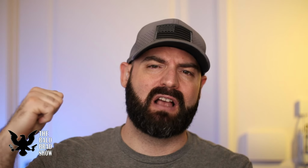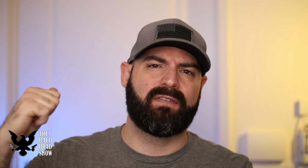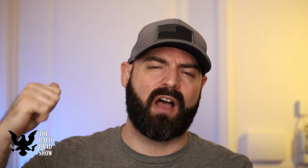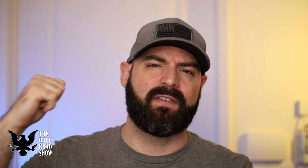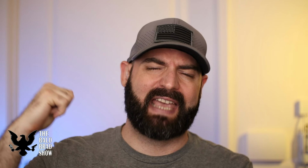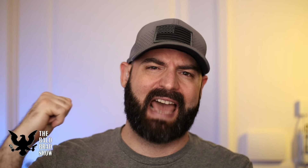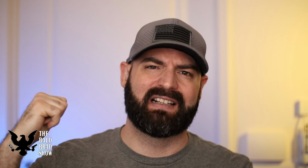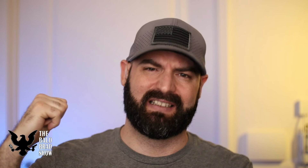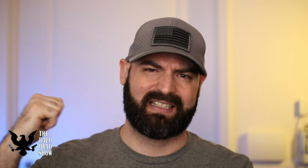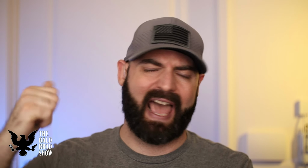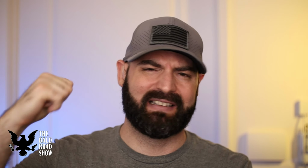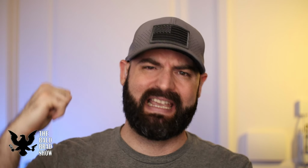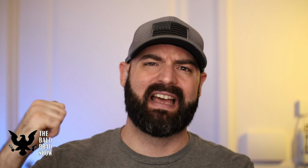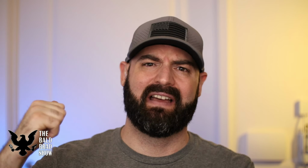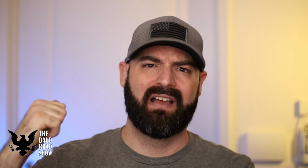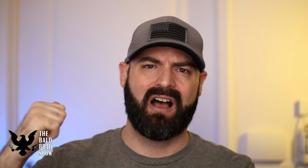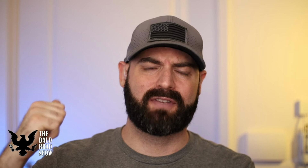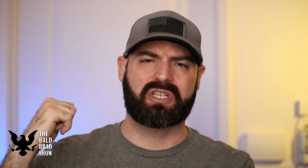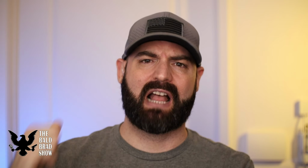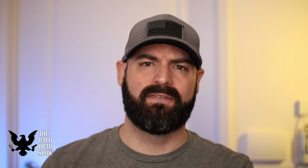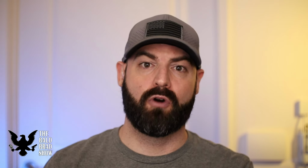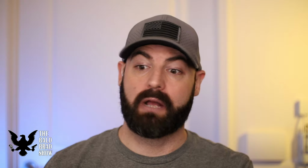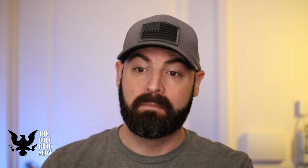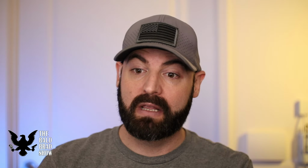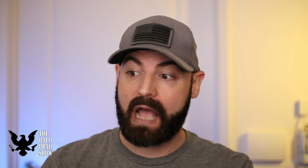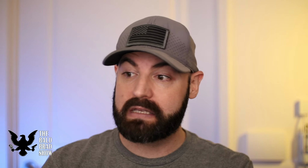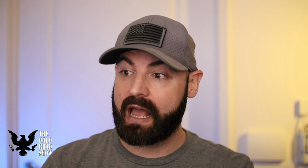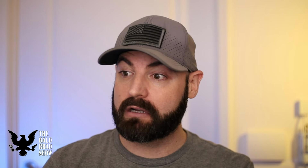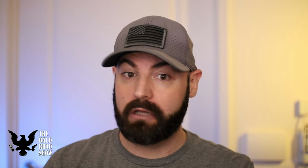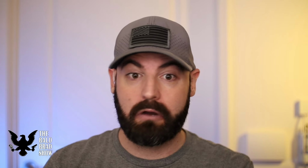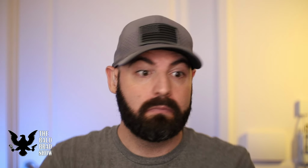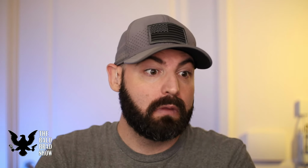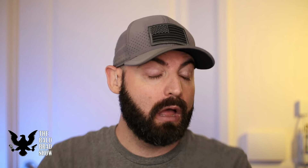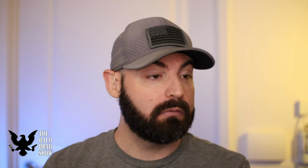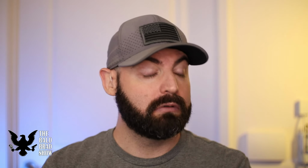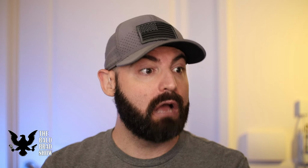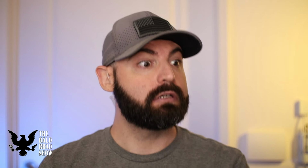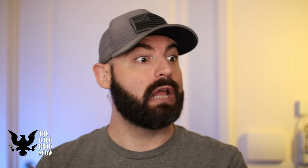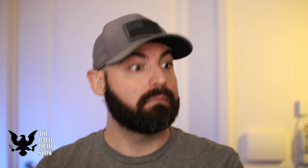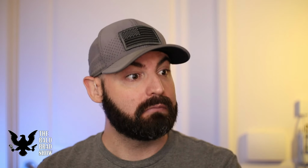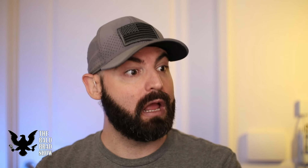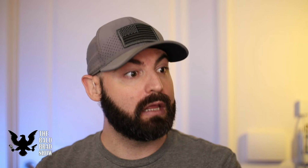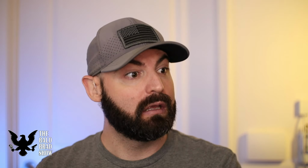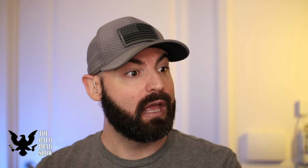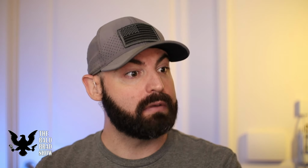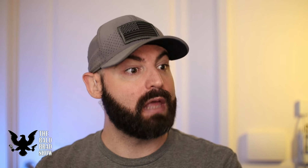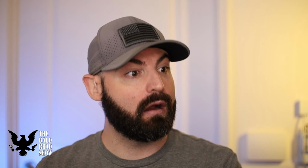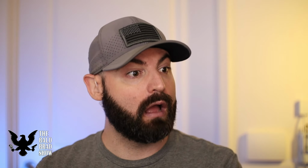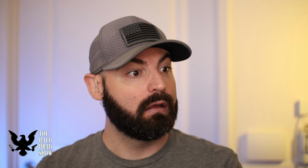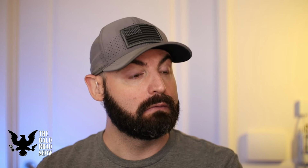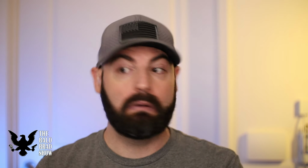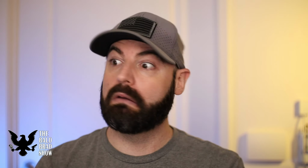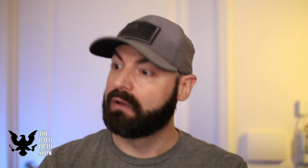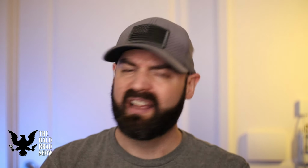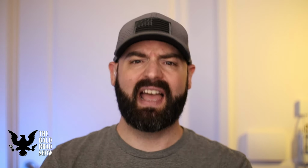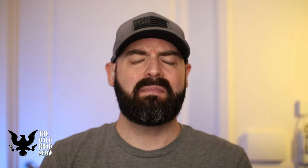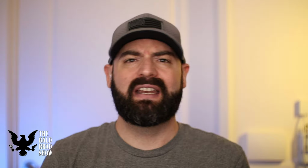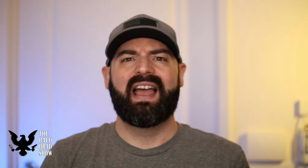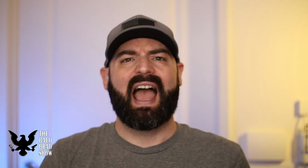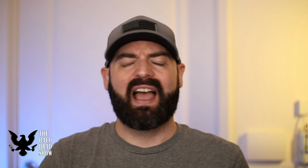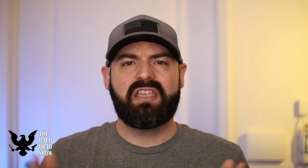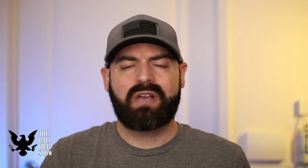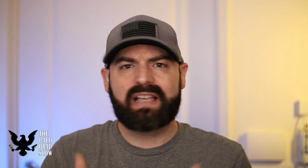base off of Catalina, off the coast of California. Yeah, I didn't have a clue. Oh, no shit. Really? It was there, huh?